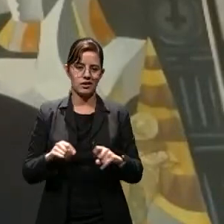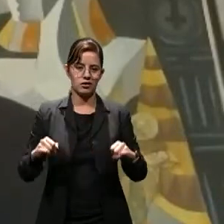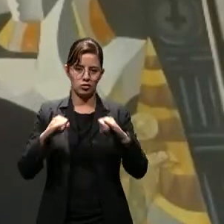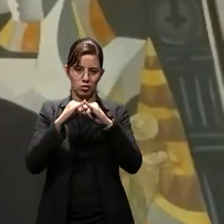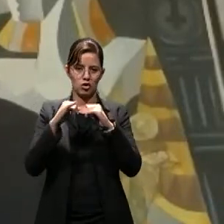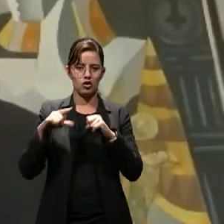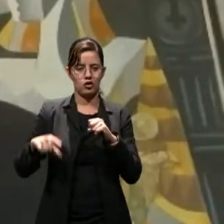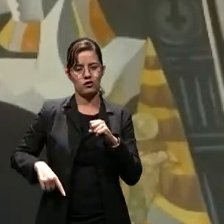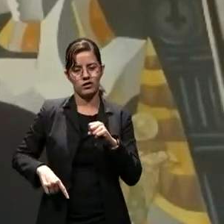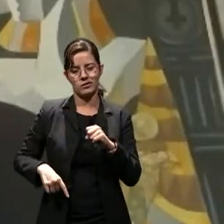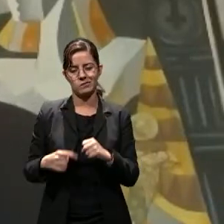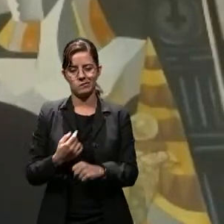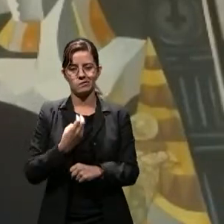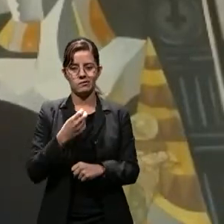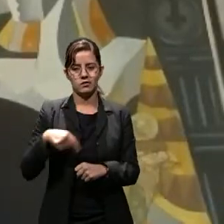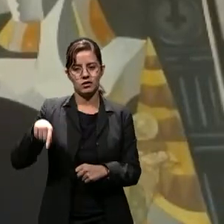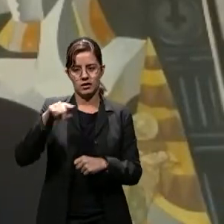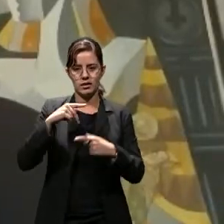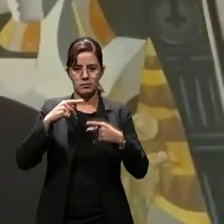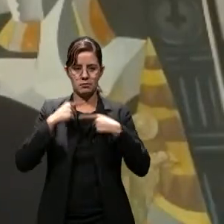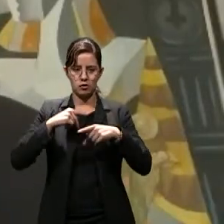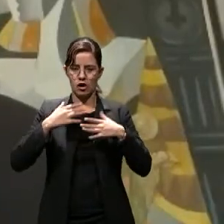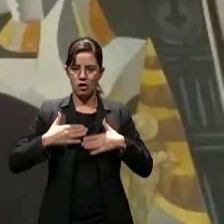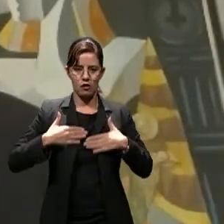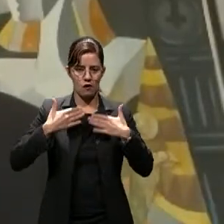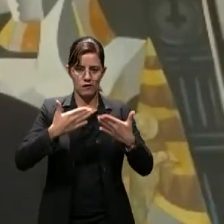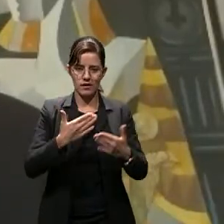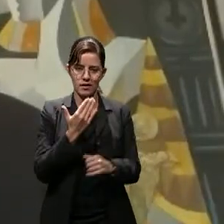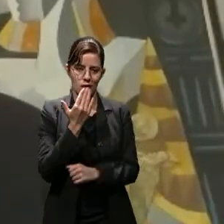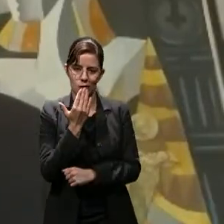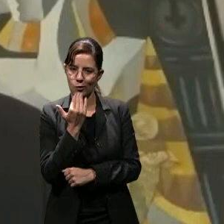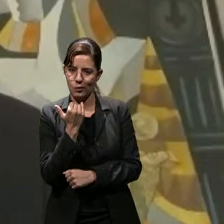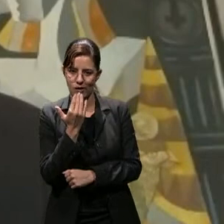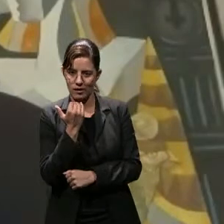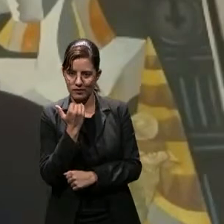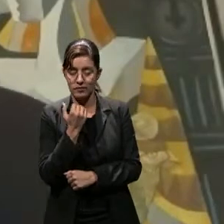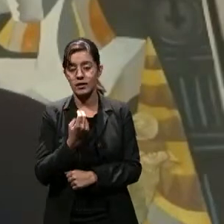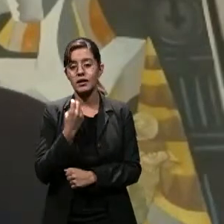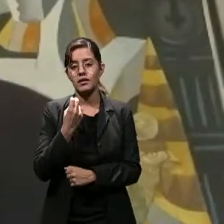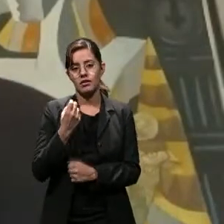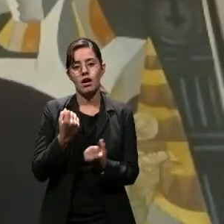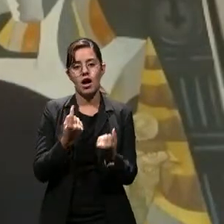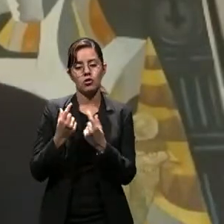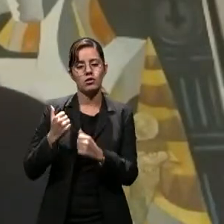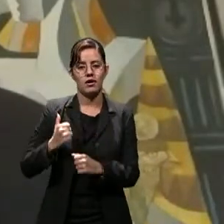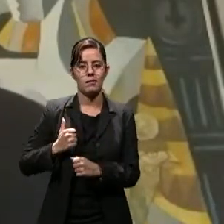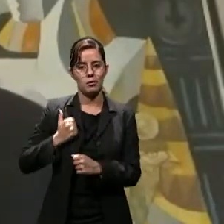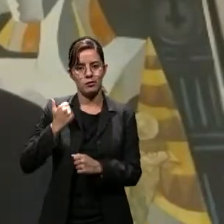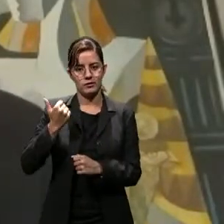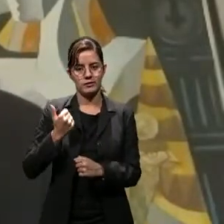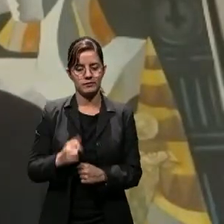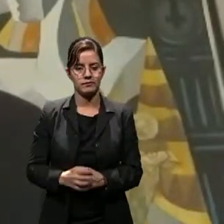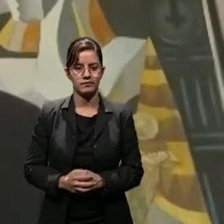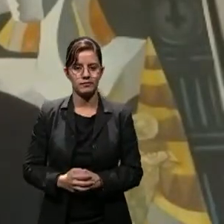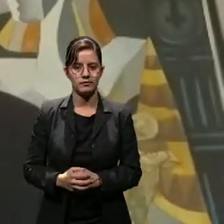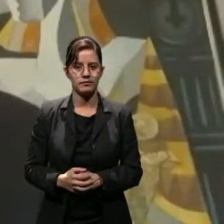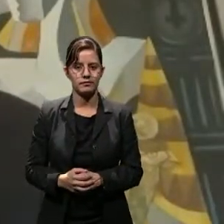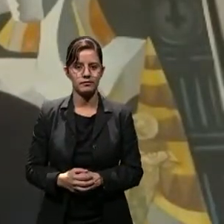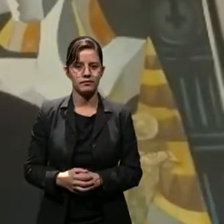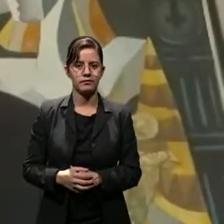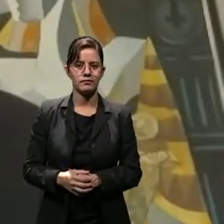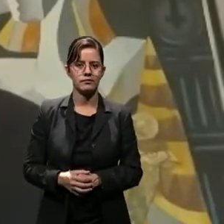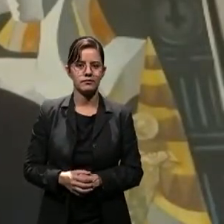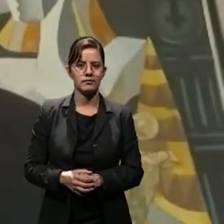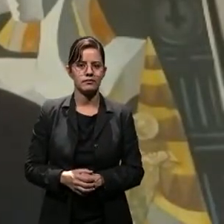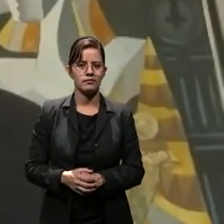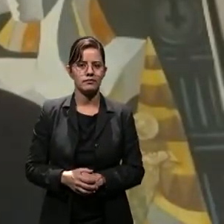public power, it's a cause and an effect of the narrative. I mean, it is on the one hand